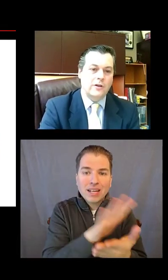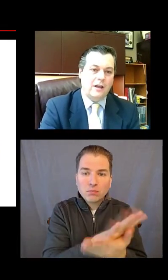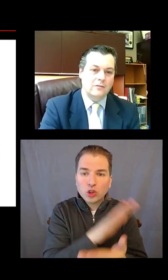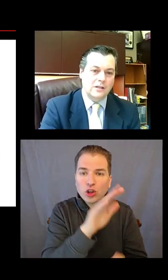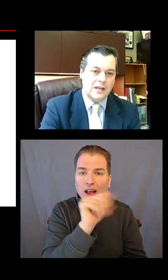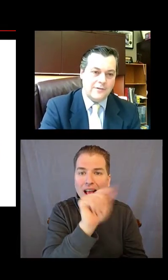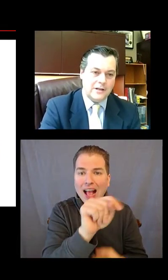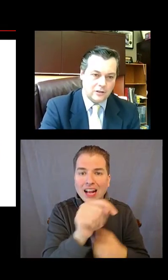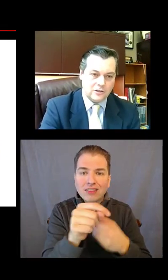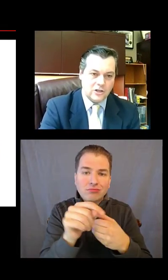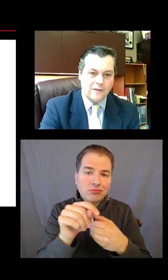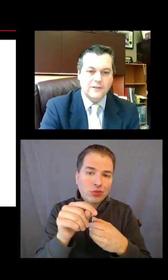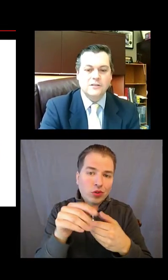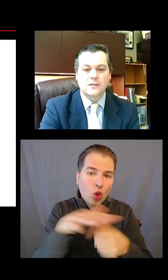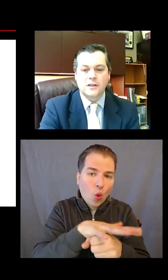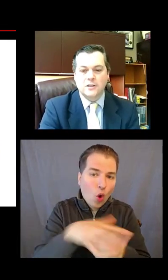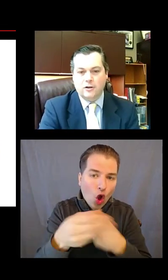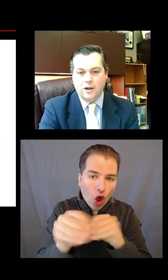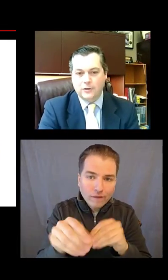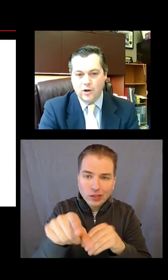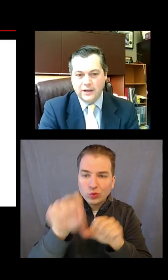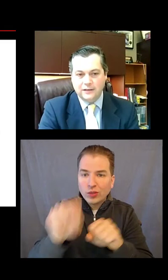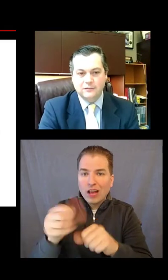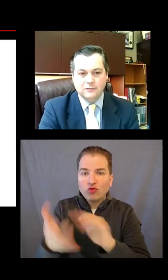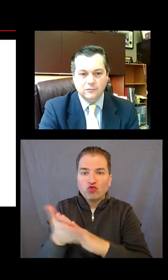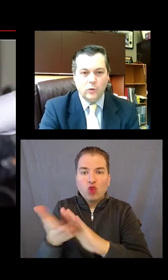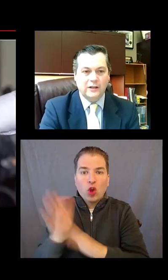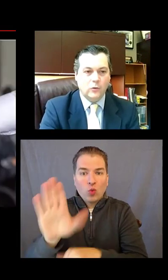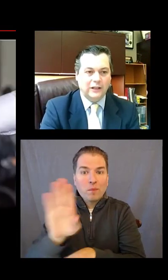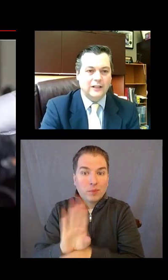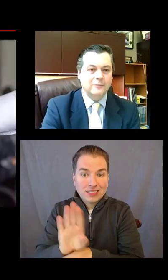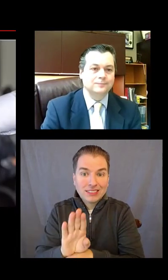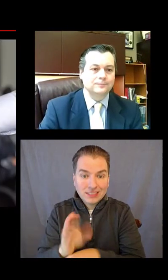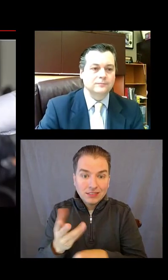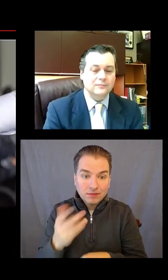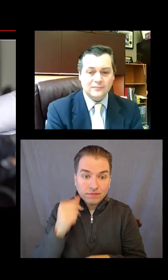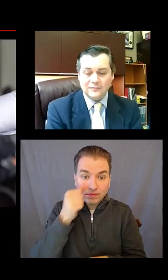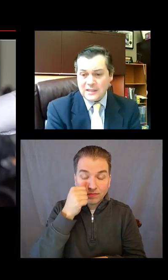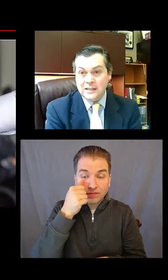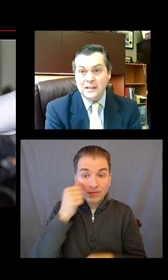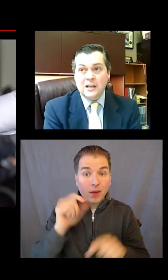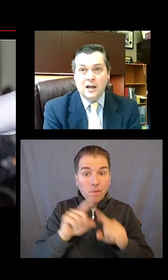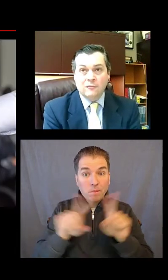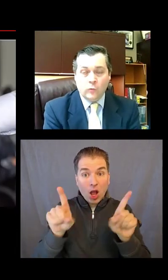You can go down to the county clerk's office. You're up and running quite quickly.